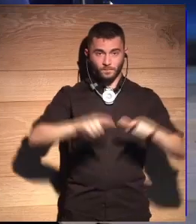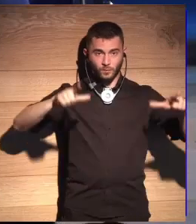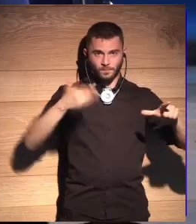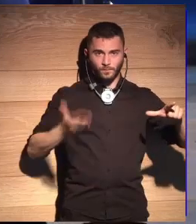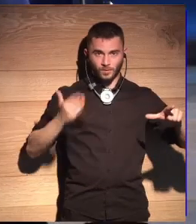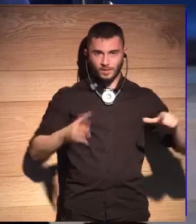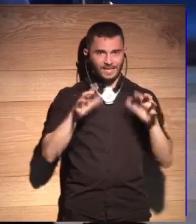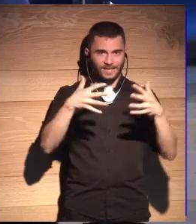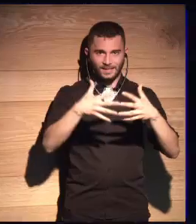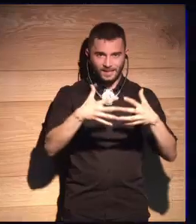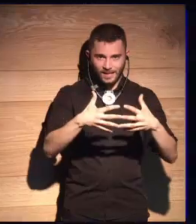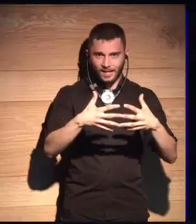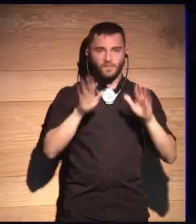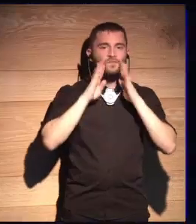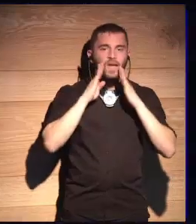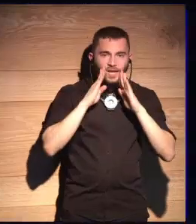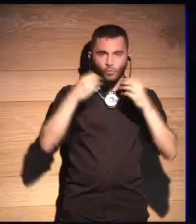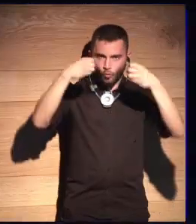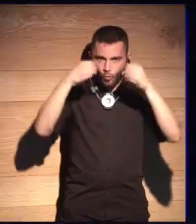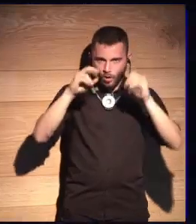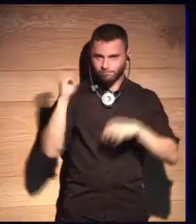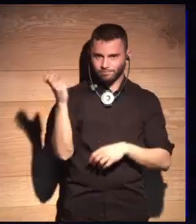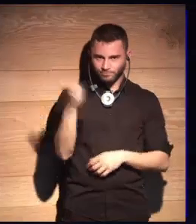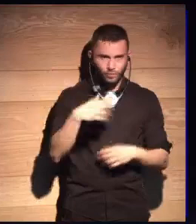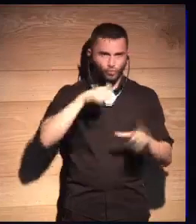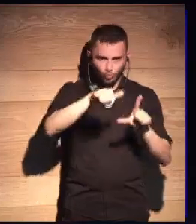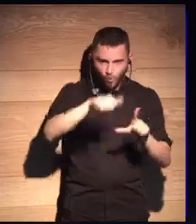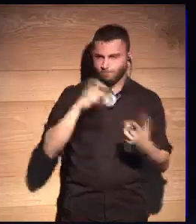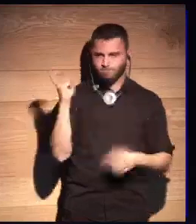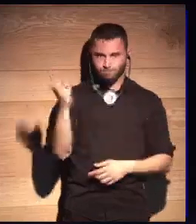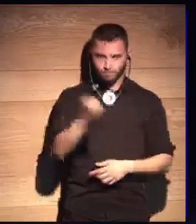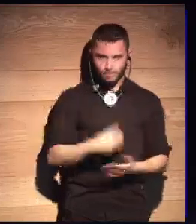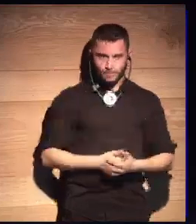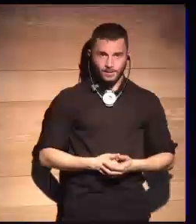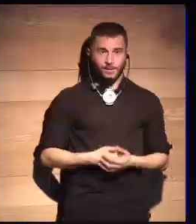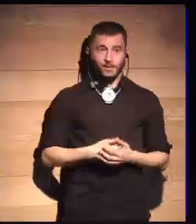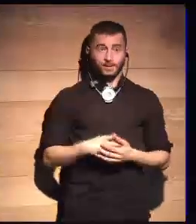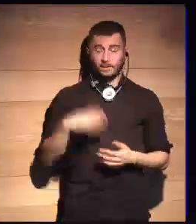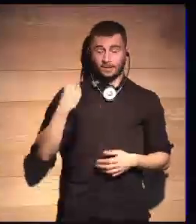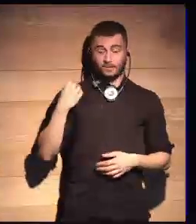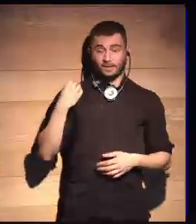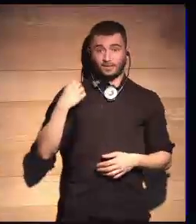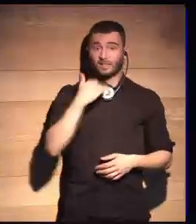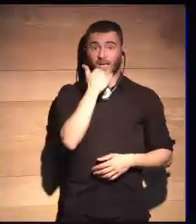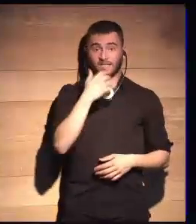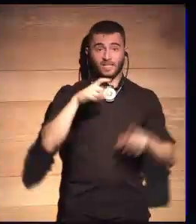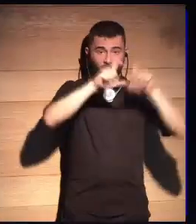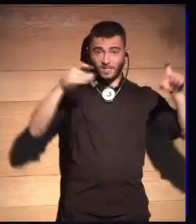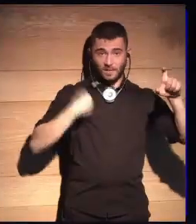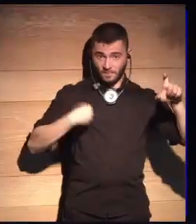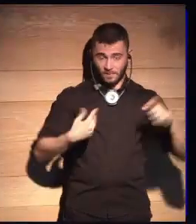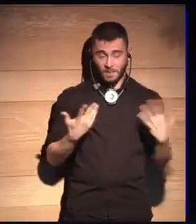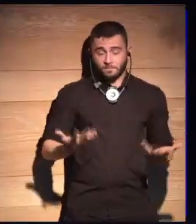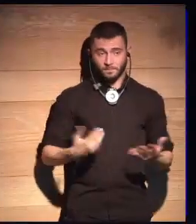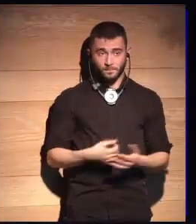where the big platforms on the internet, you are mentioning Facebook, Google, YouTube, all those platforms that belong to the